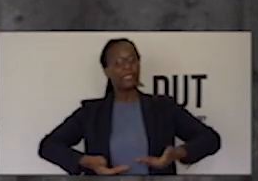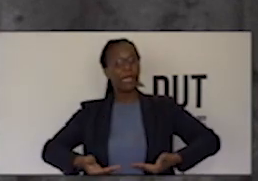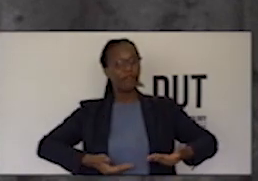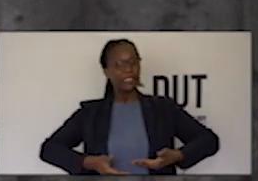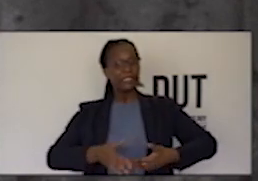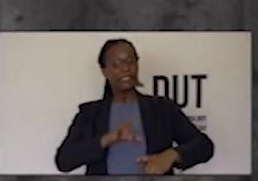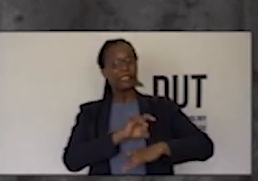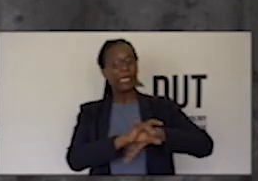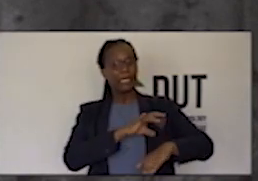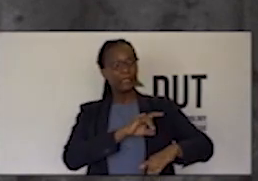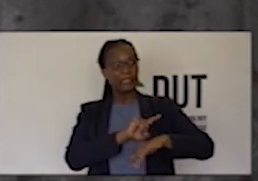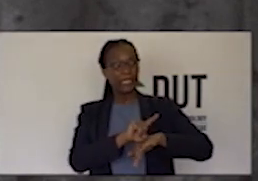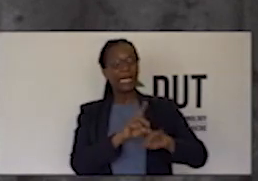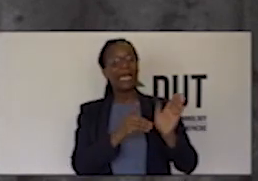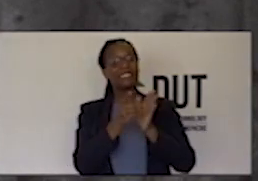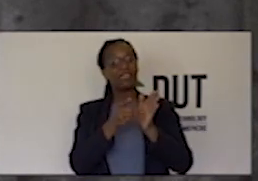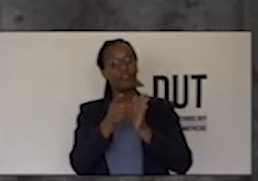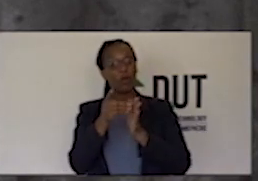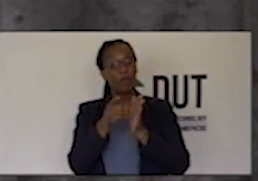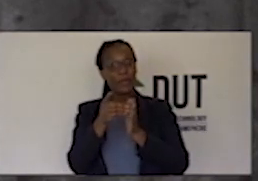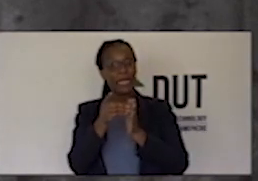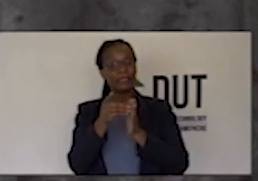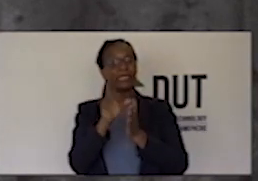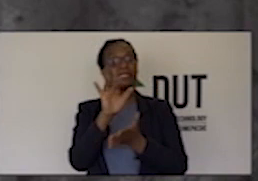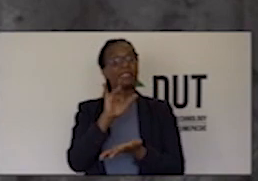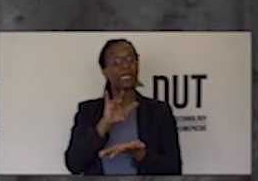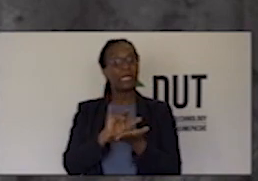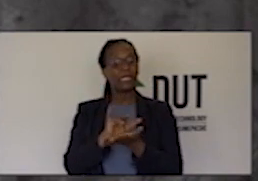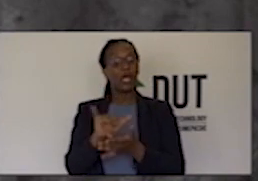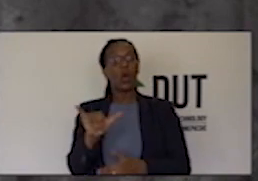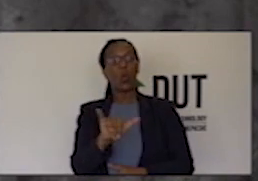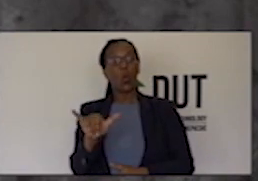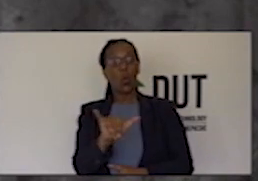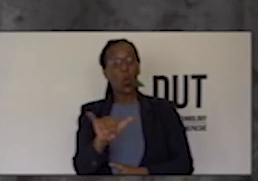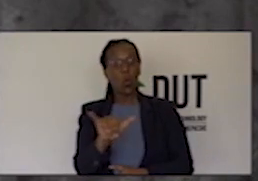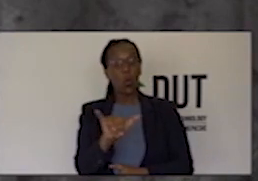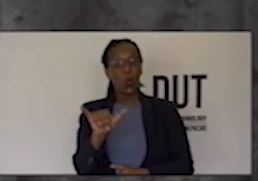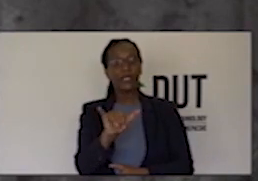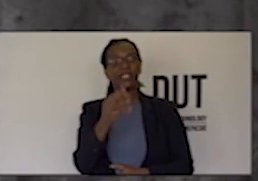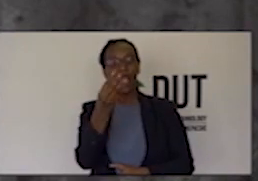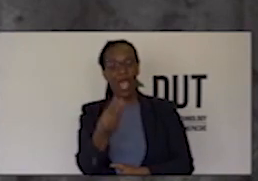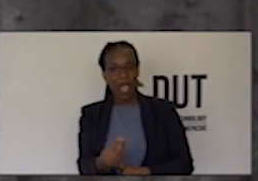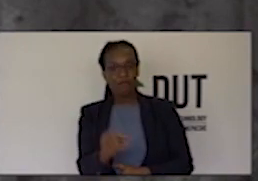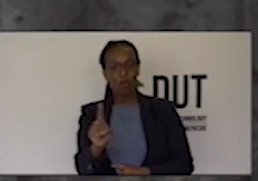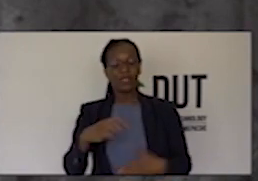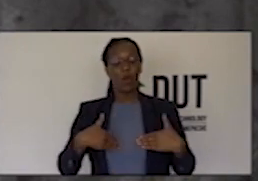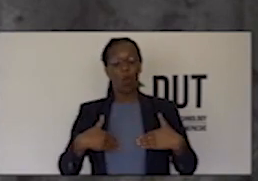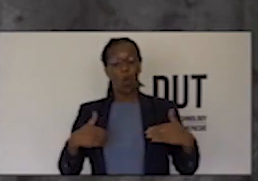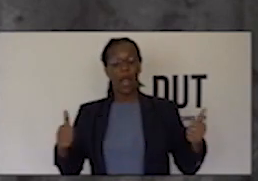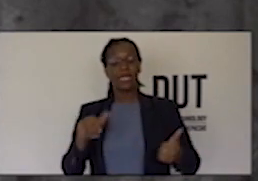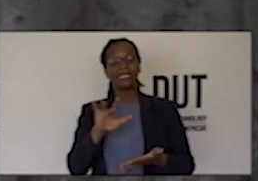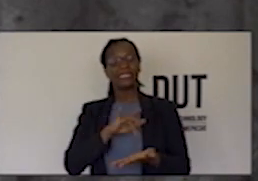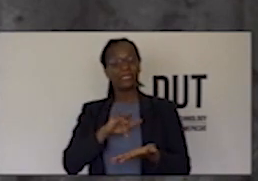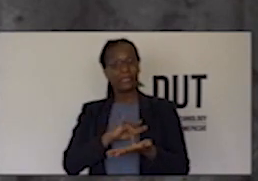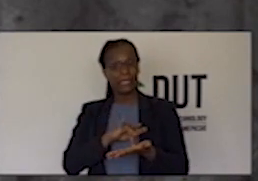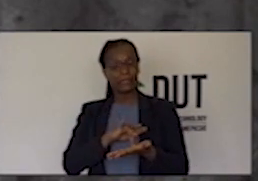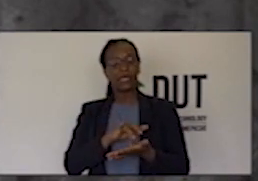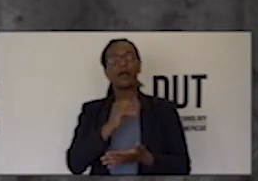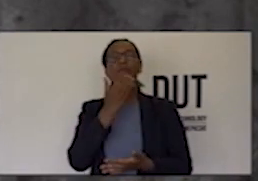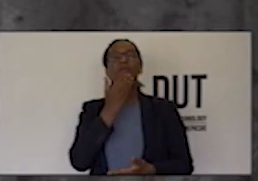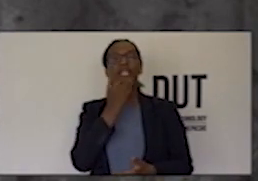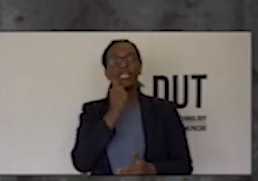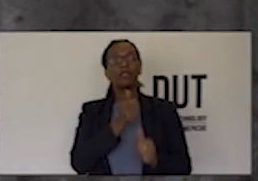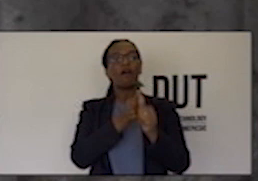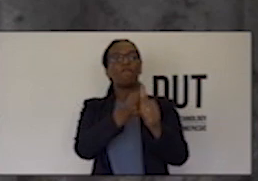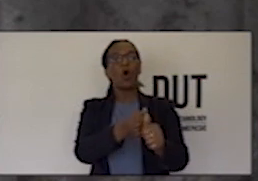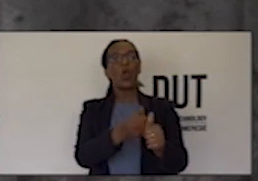Services and Development Center, which within it has the Wellness Center, please follow the links